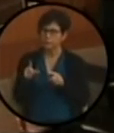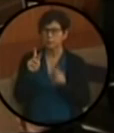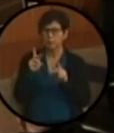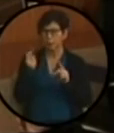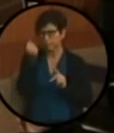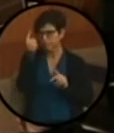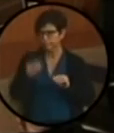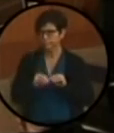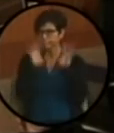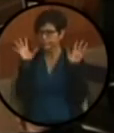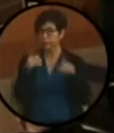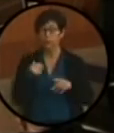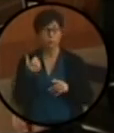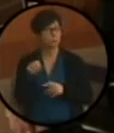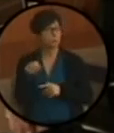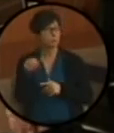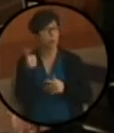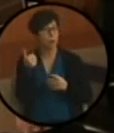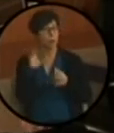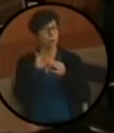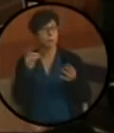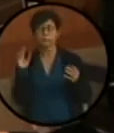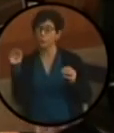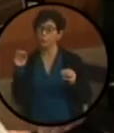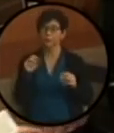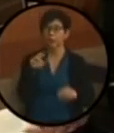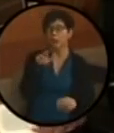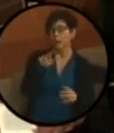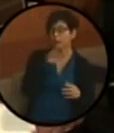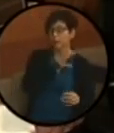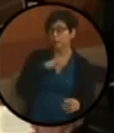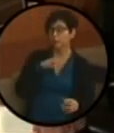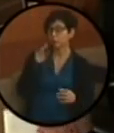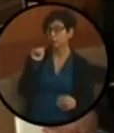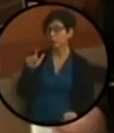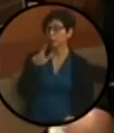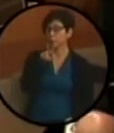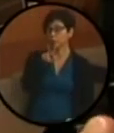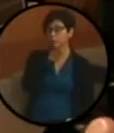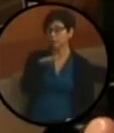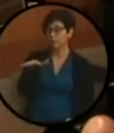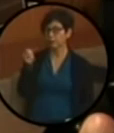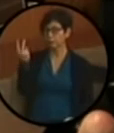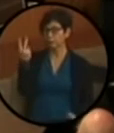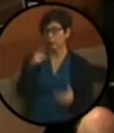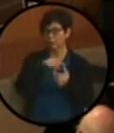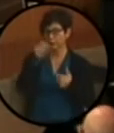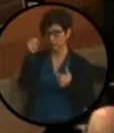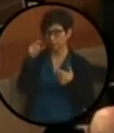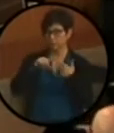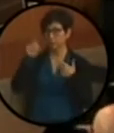Anyone else? Please call the roll. Council Bill 355-12. Mr. Trapp? Yes.